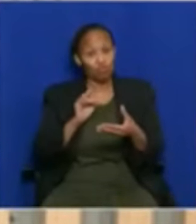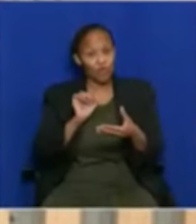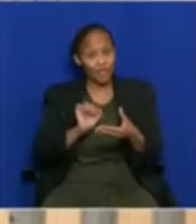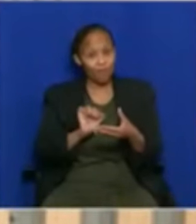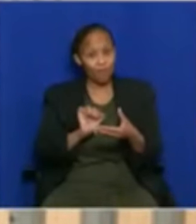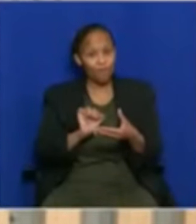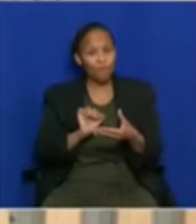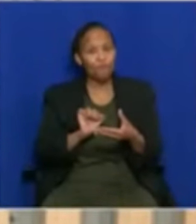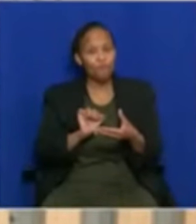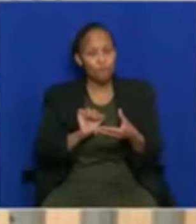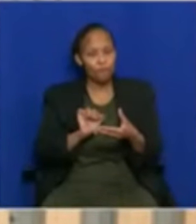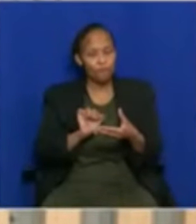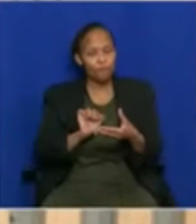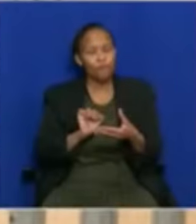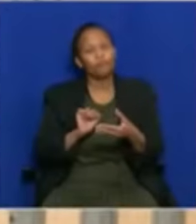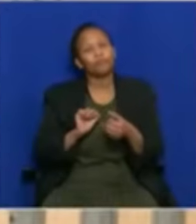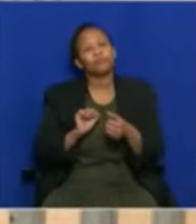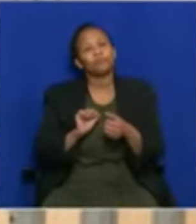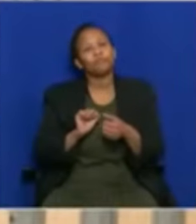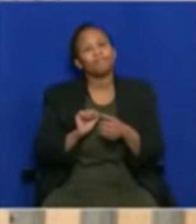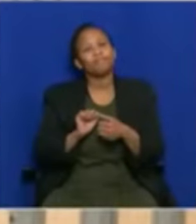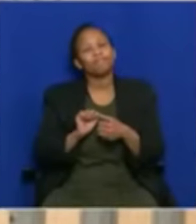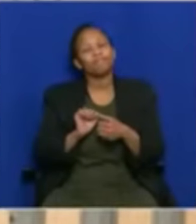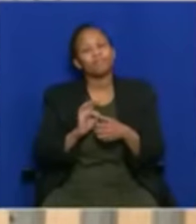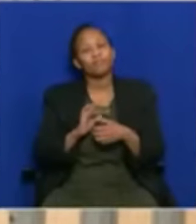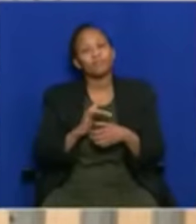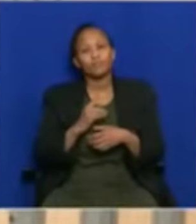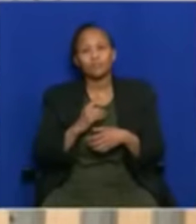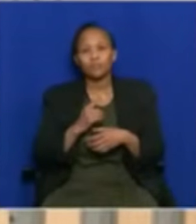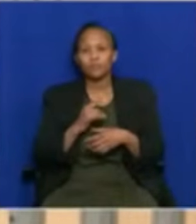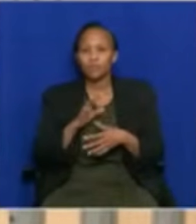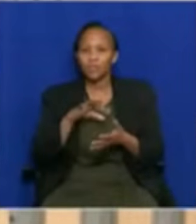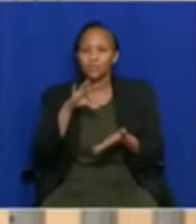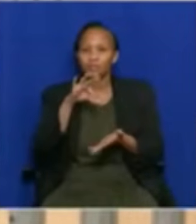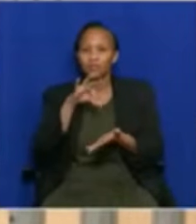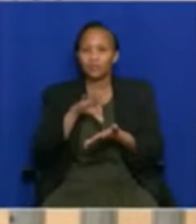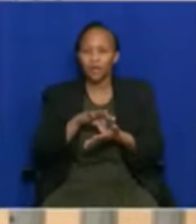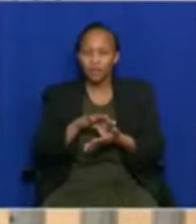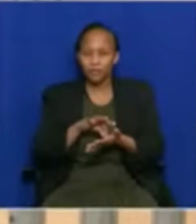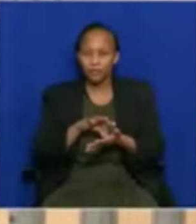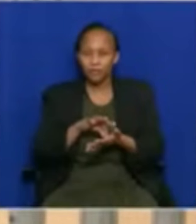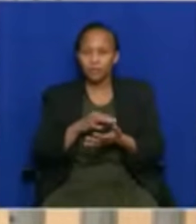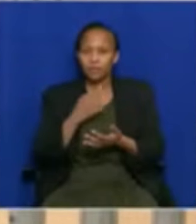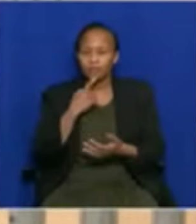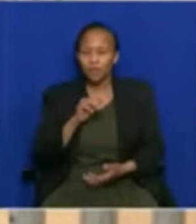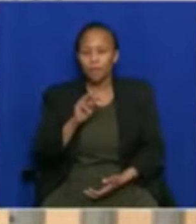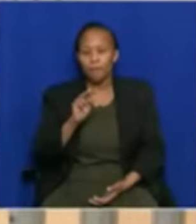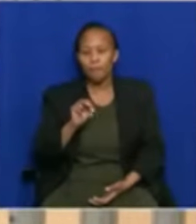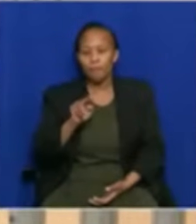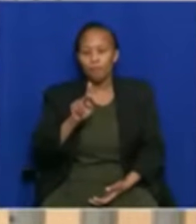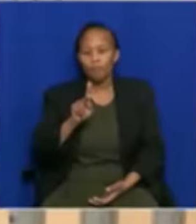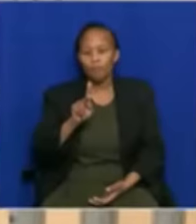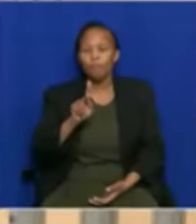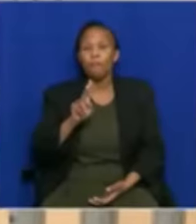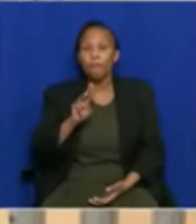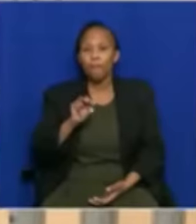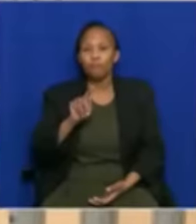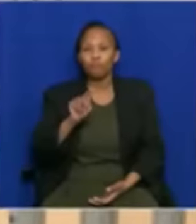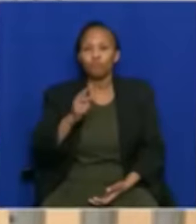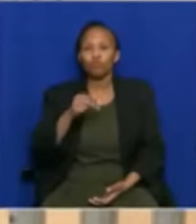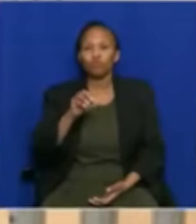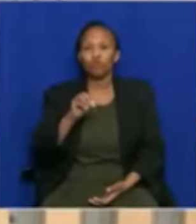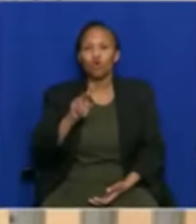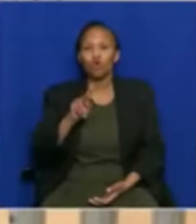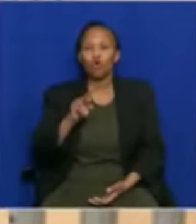second page of that, it's signed Mtokozi Singh Gabinde, Chief of Staff, Ministry of